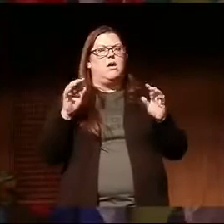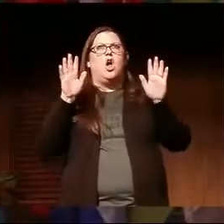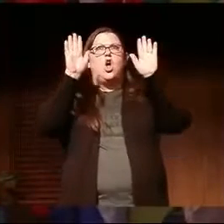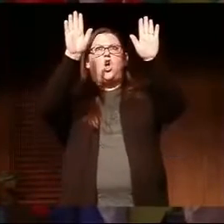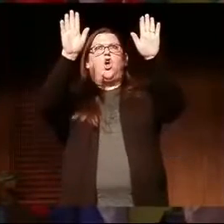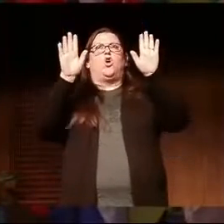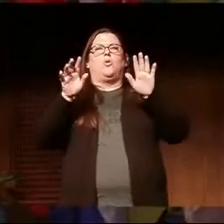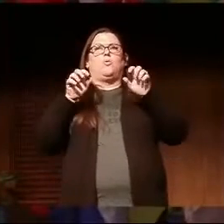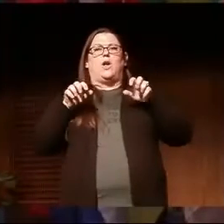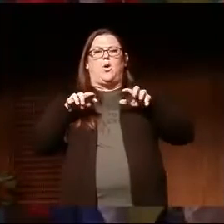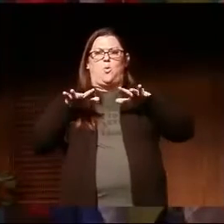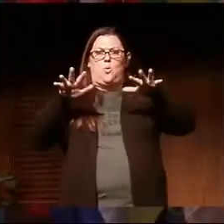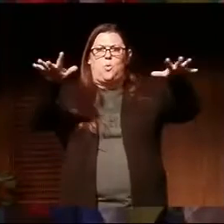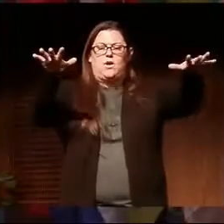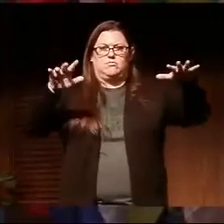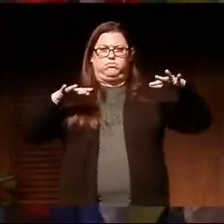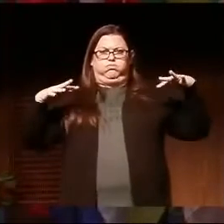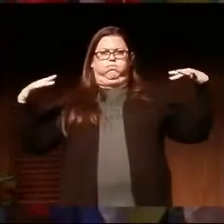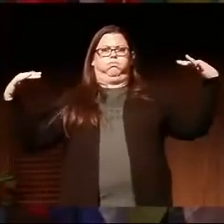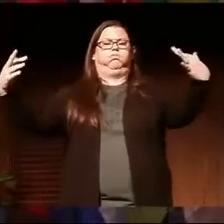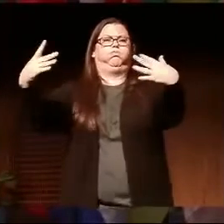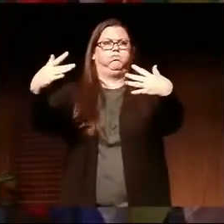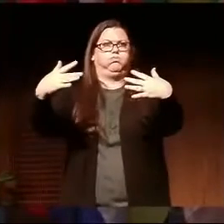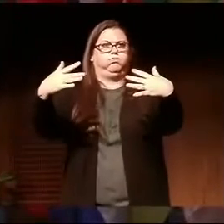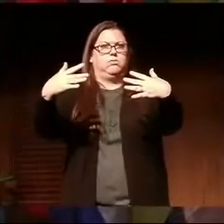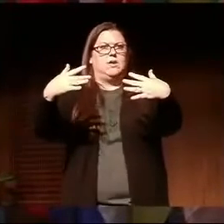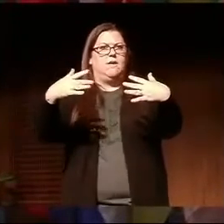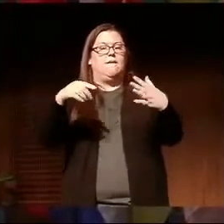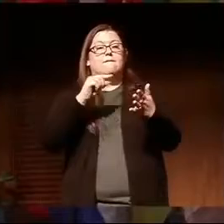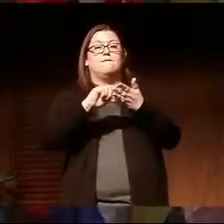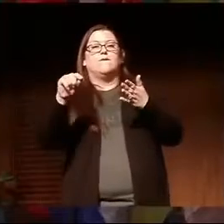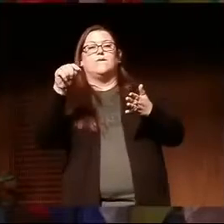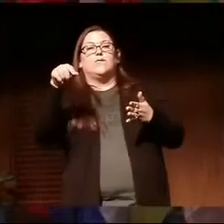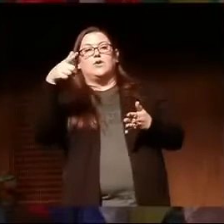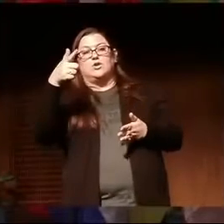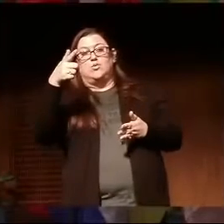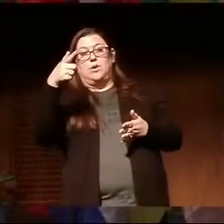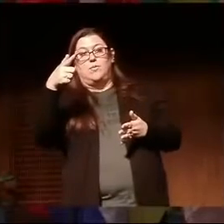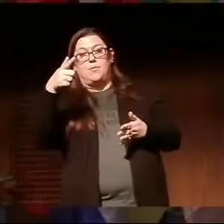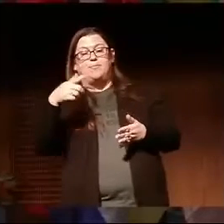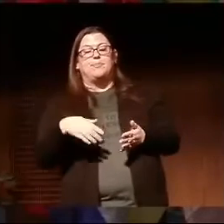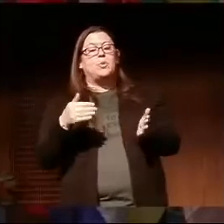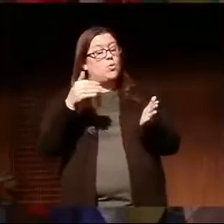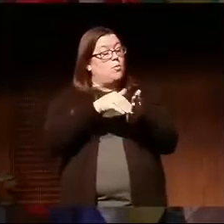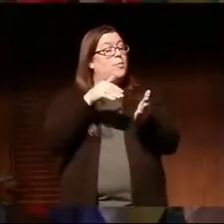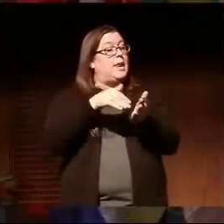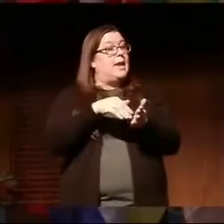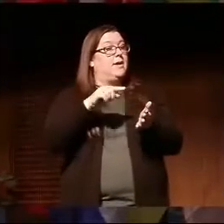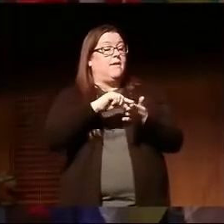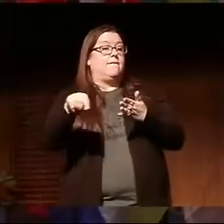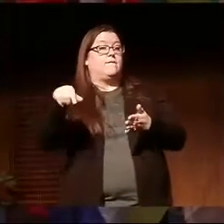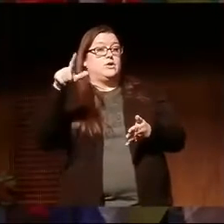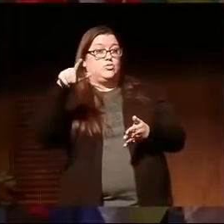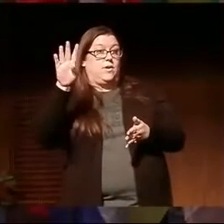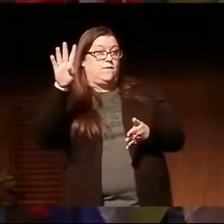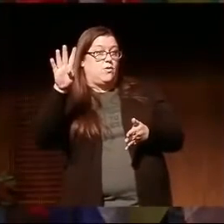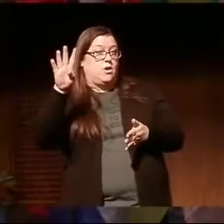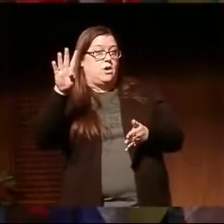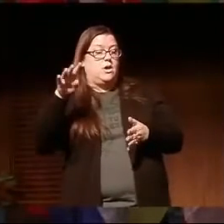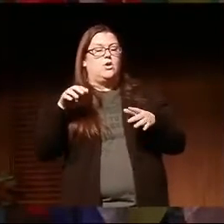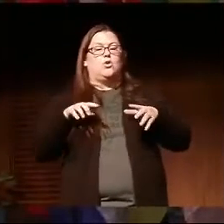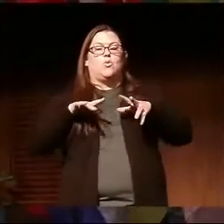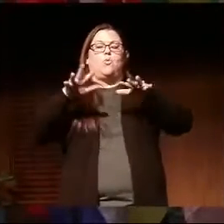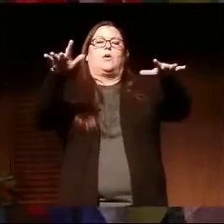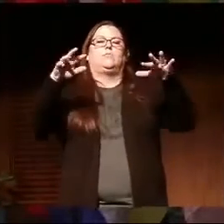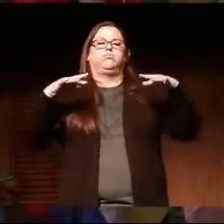crowd gathered about him. This is repeated at the end of verse 24. A great crowd followed him and